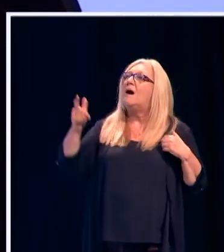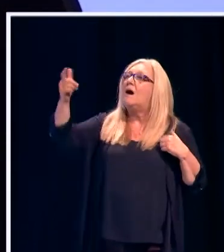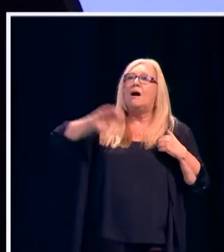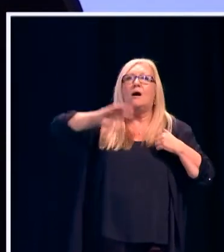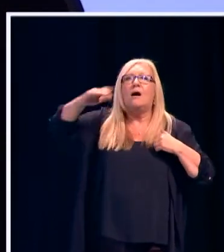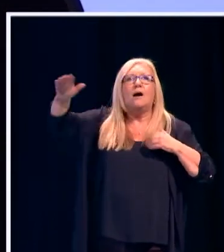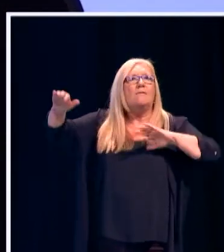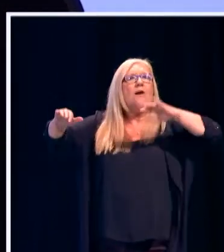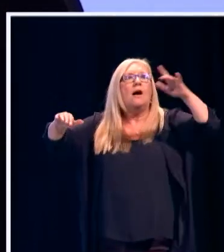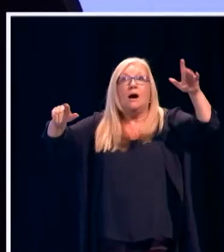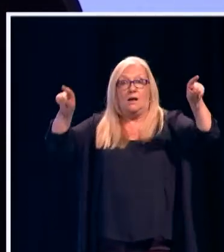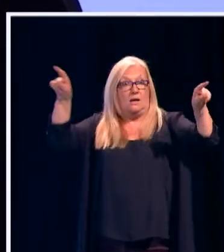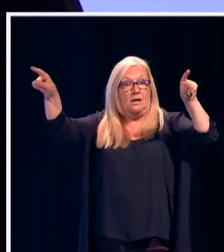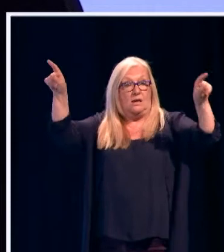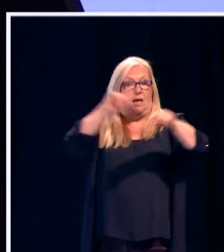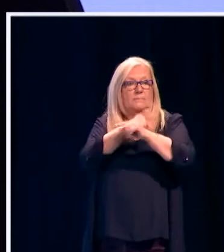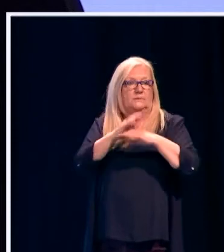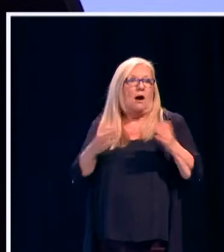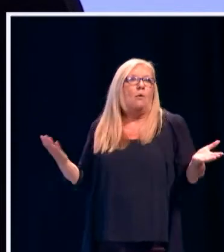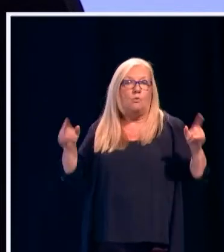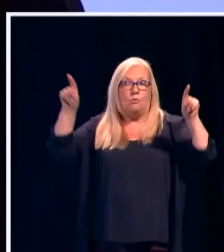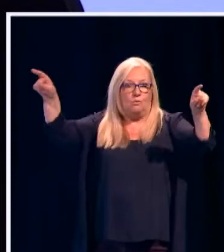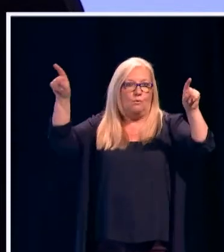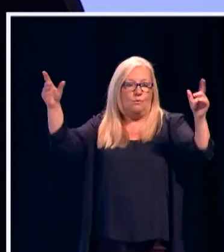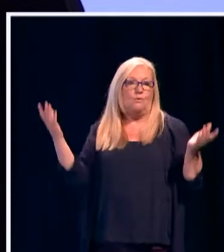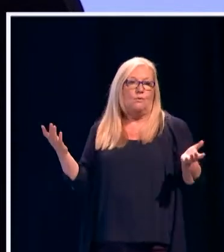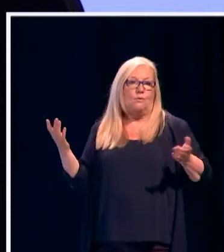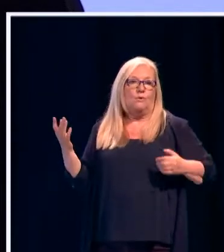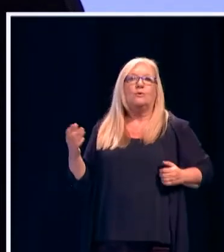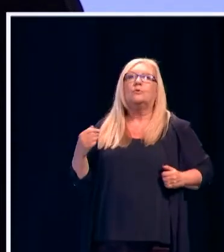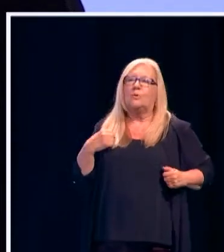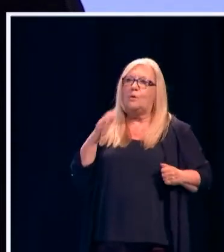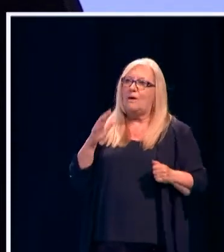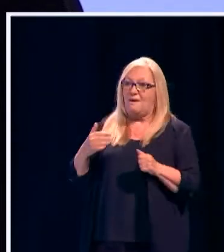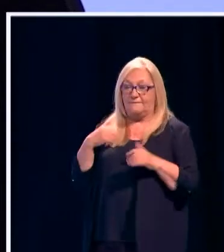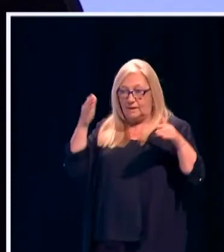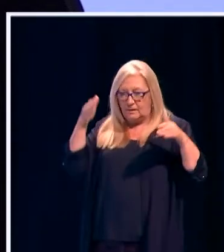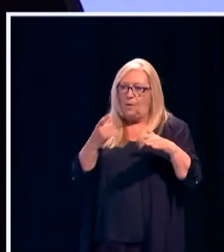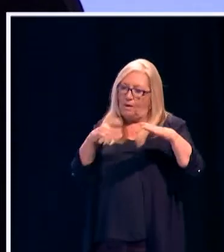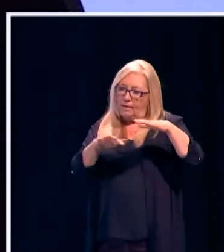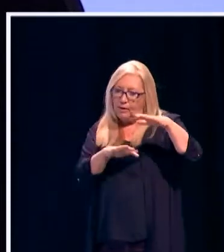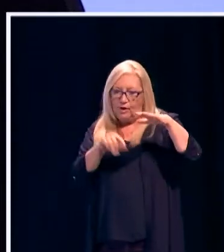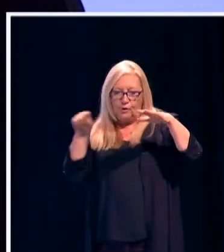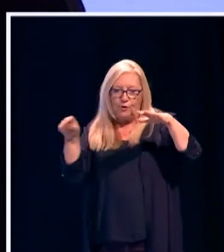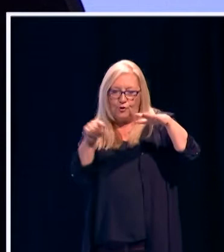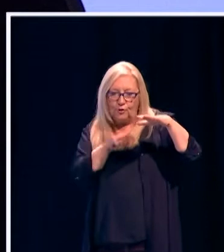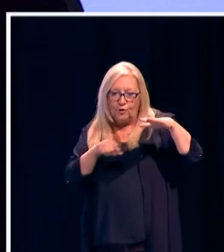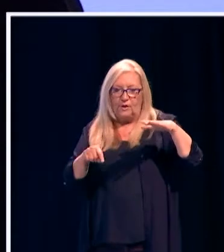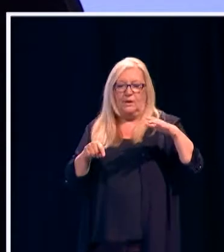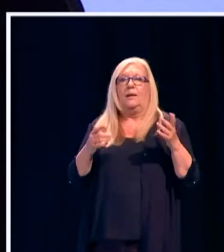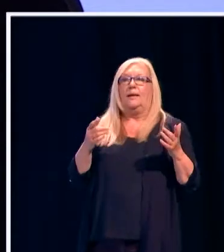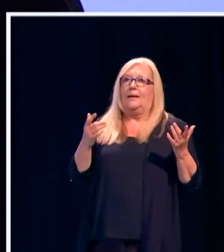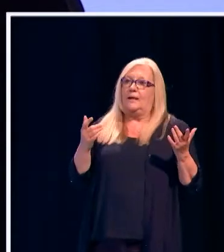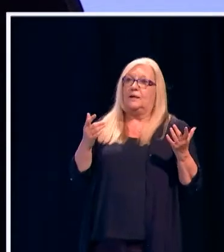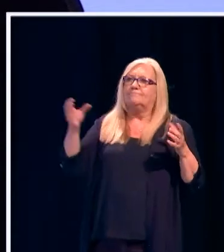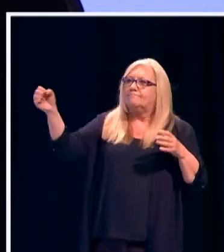of journalists, union chairman, member, sub-district of government official, and other actors in